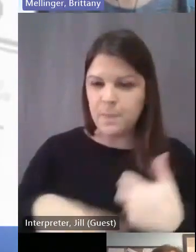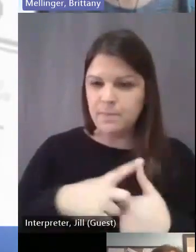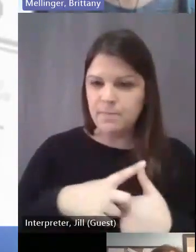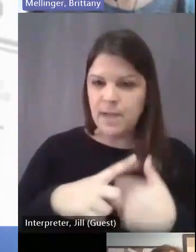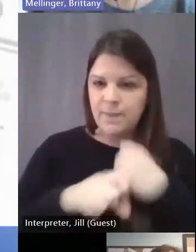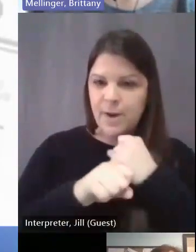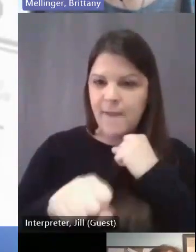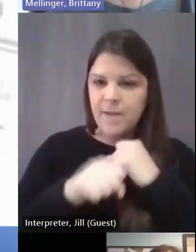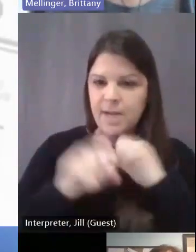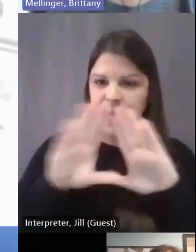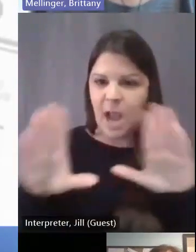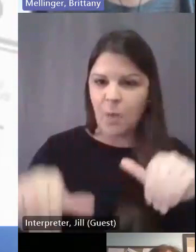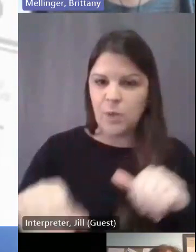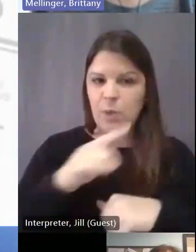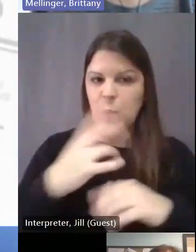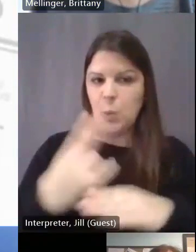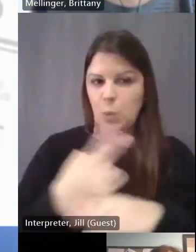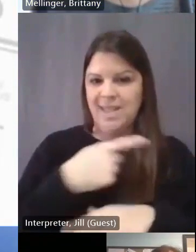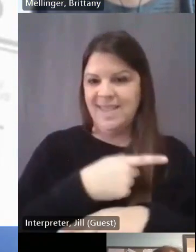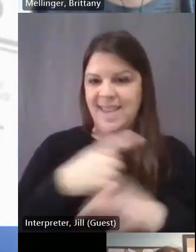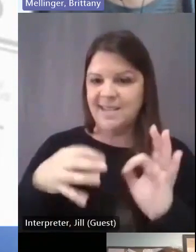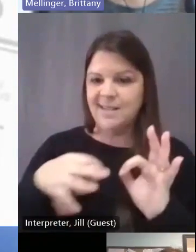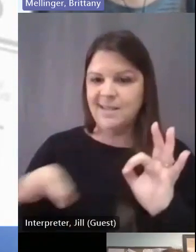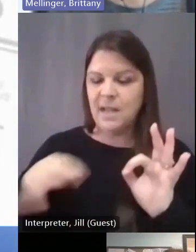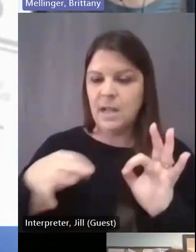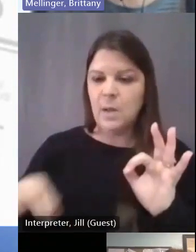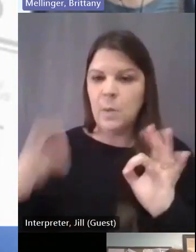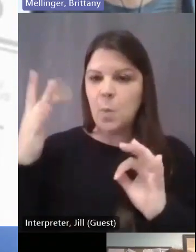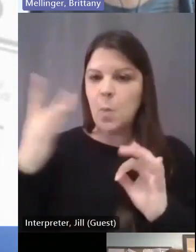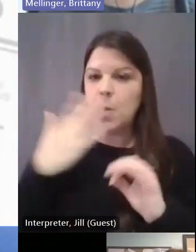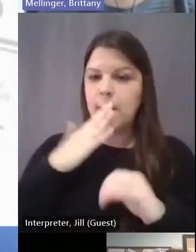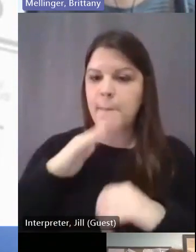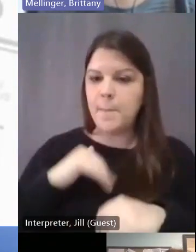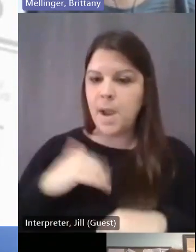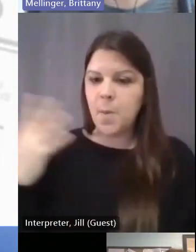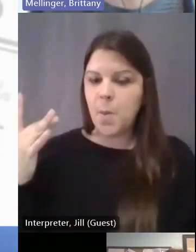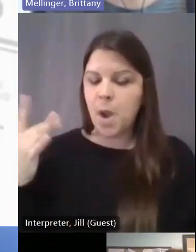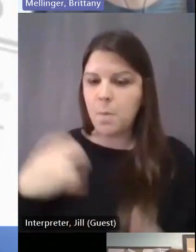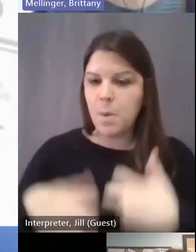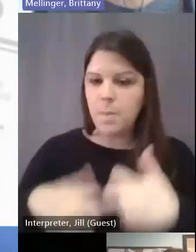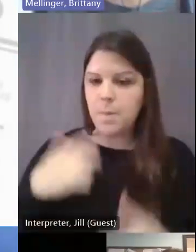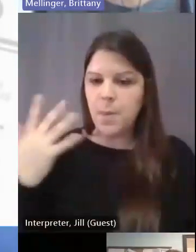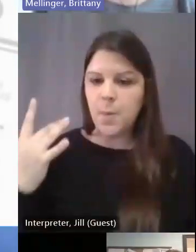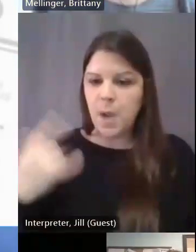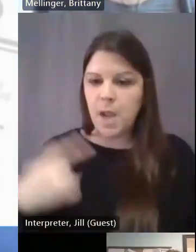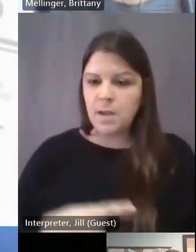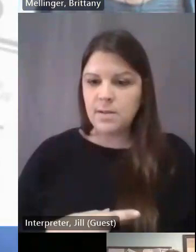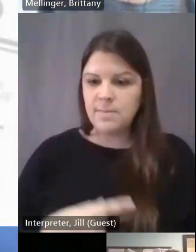housing using these types of terms? Why is this problematic? Feel free to enter that in the chat.